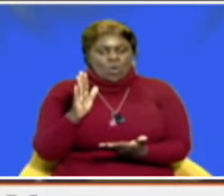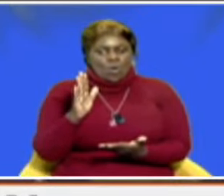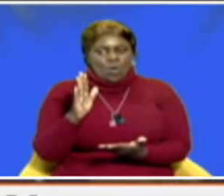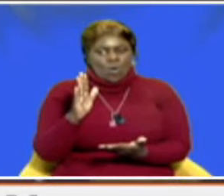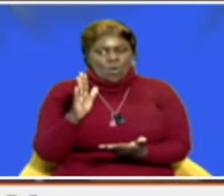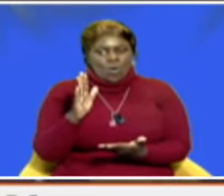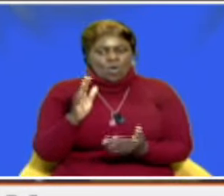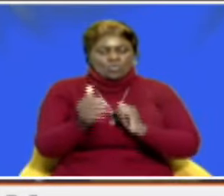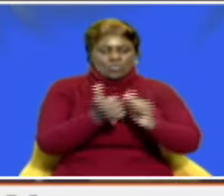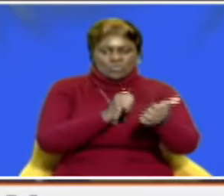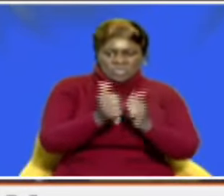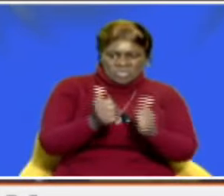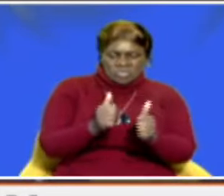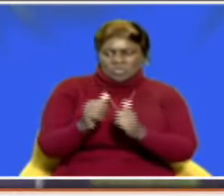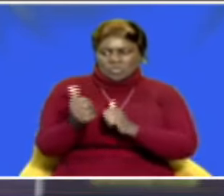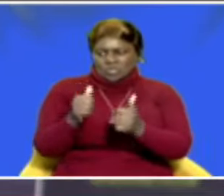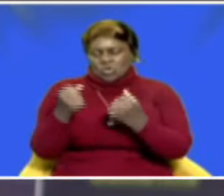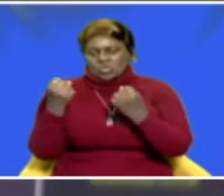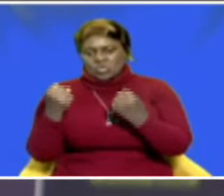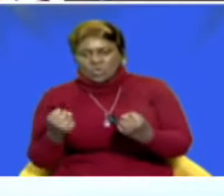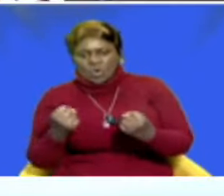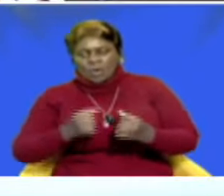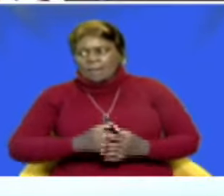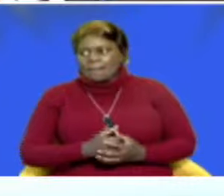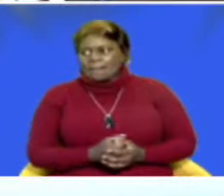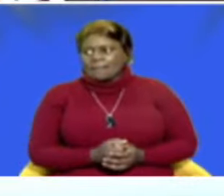more tournaments, wako strong.